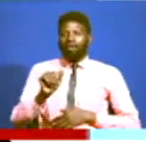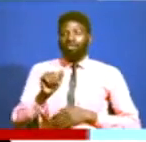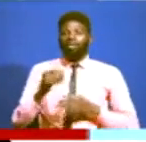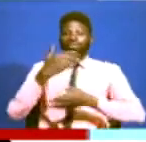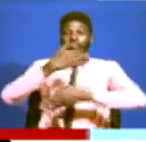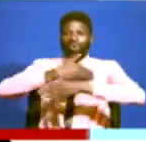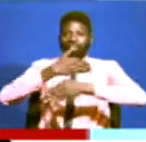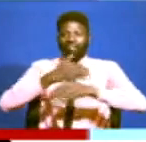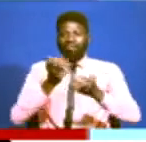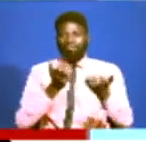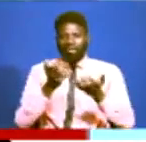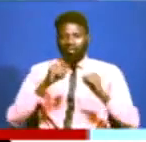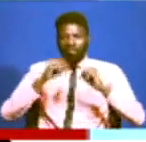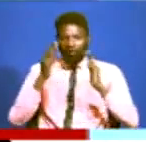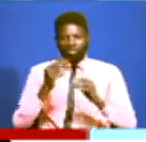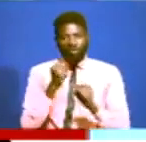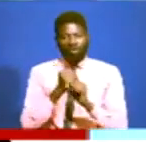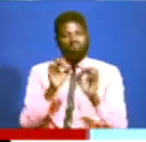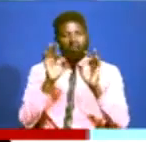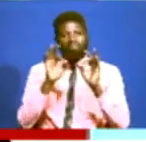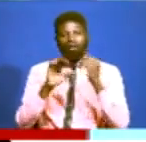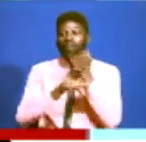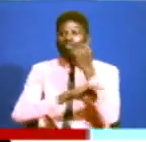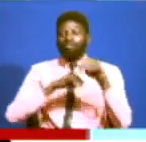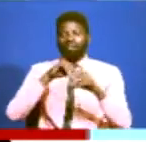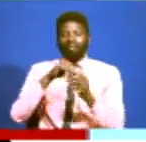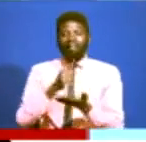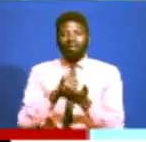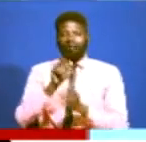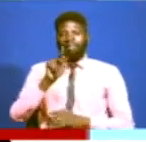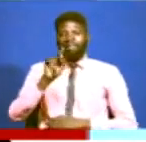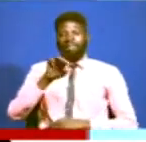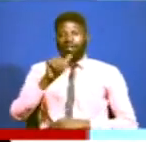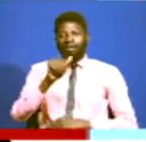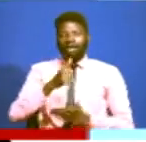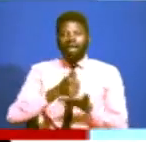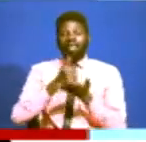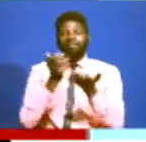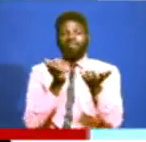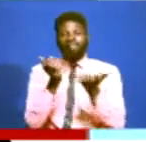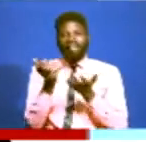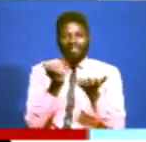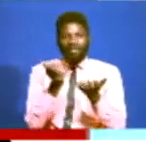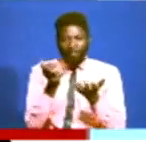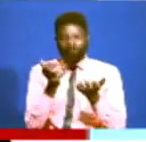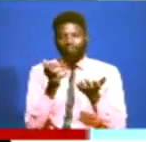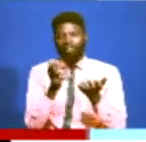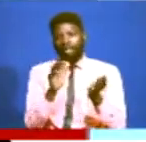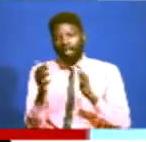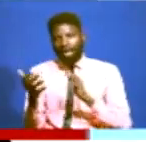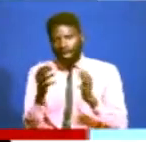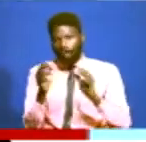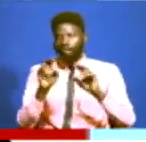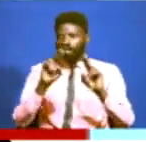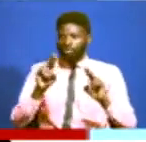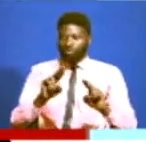country. You have enabled KRA to efficiently facilitate legitimate trade without hindrances while protecting the